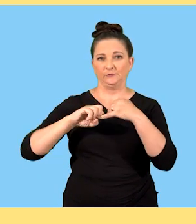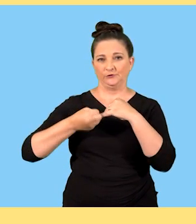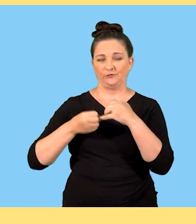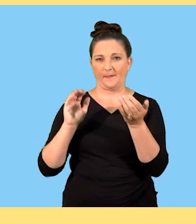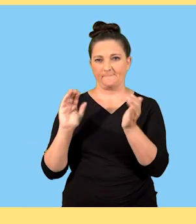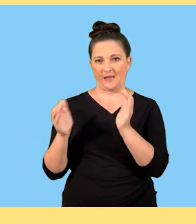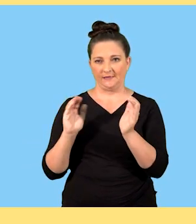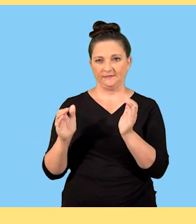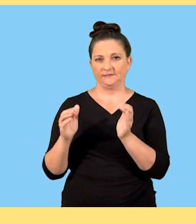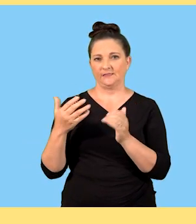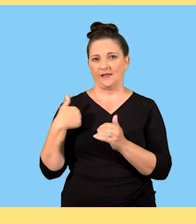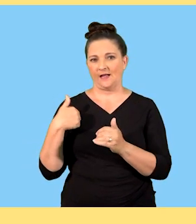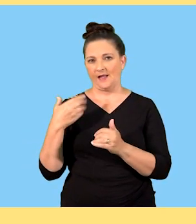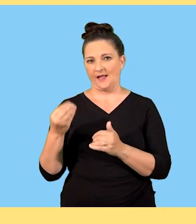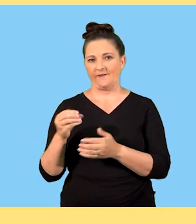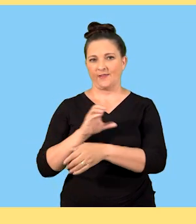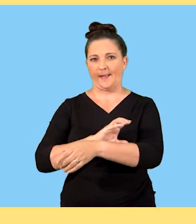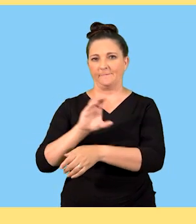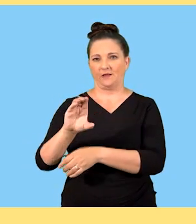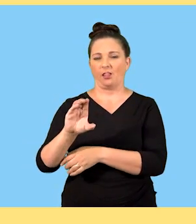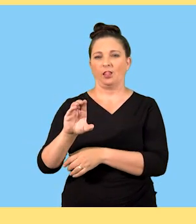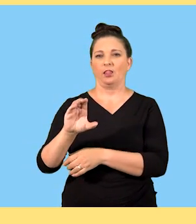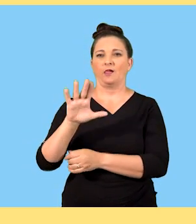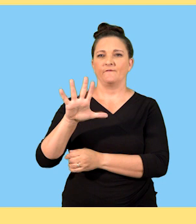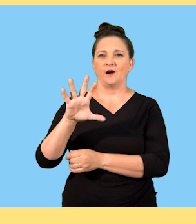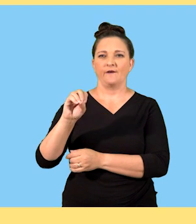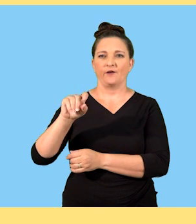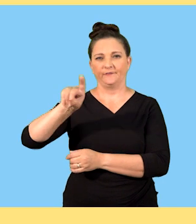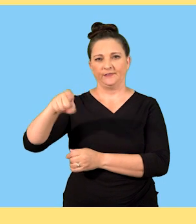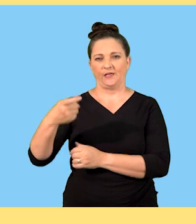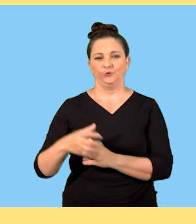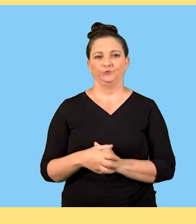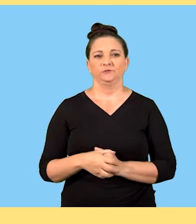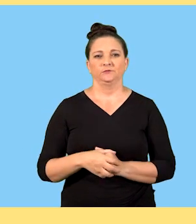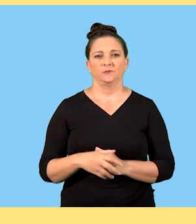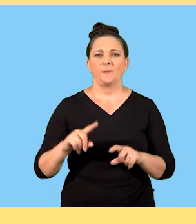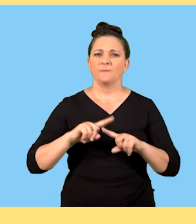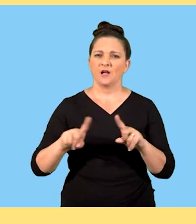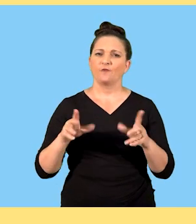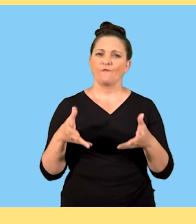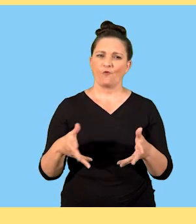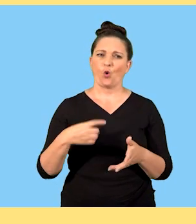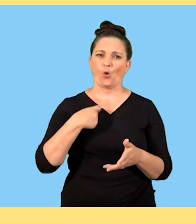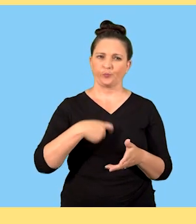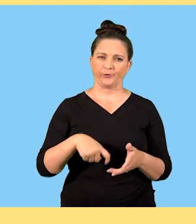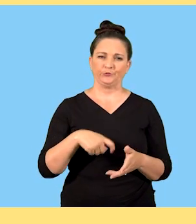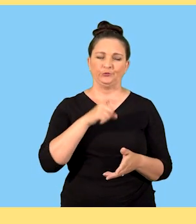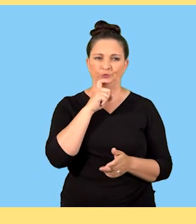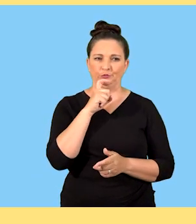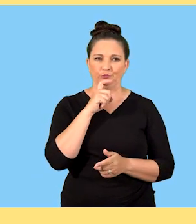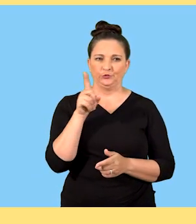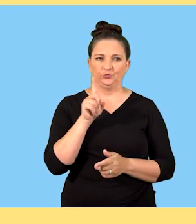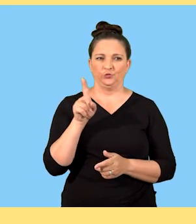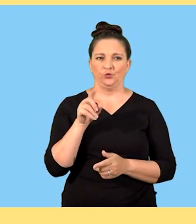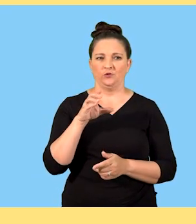is my 500,000. And then, there are goods that the owner took for personal use,